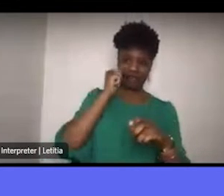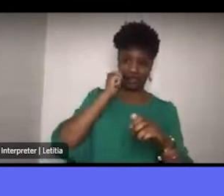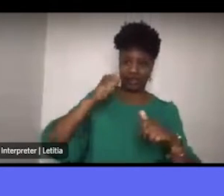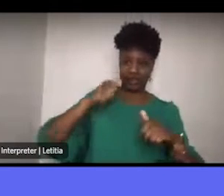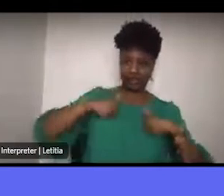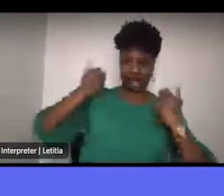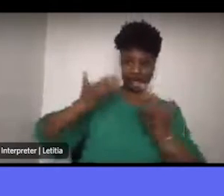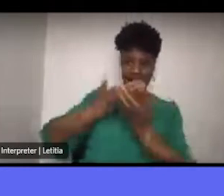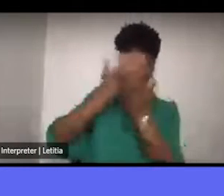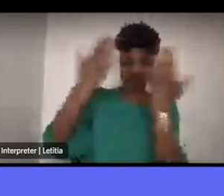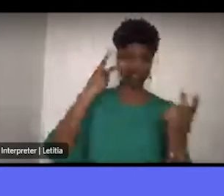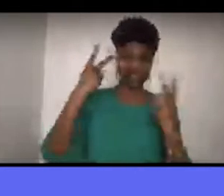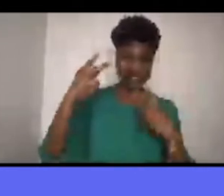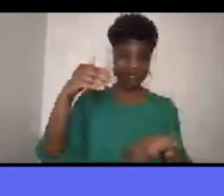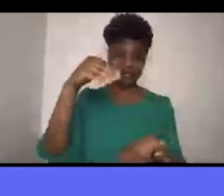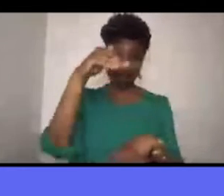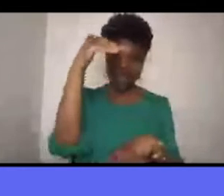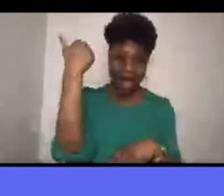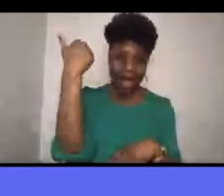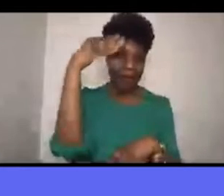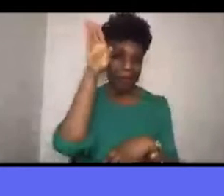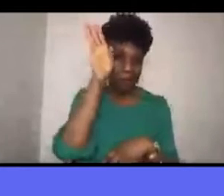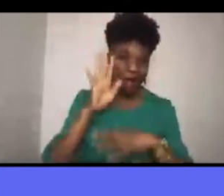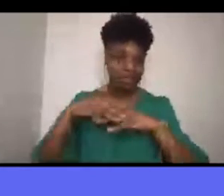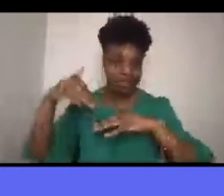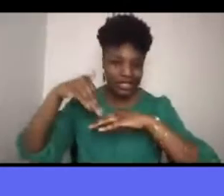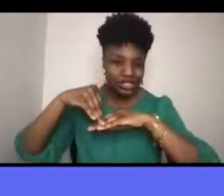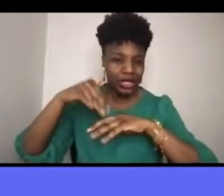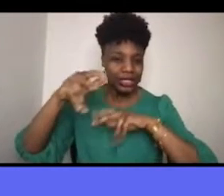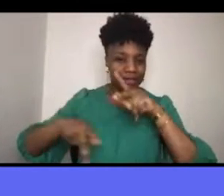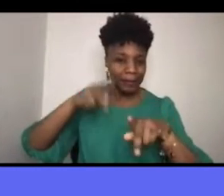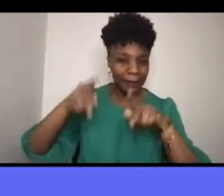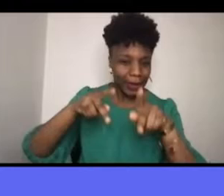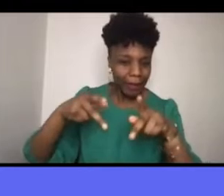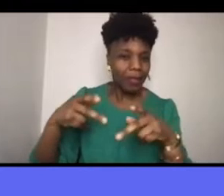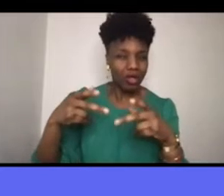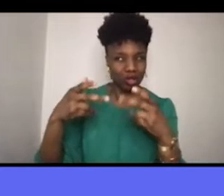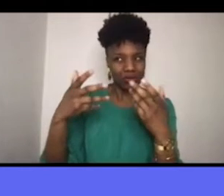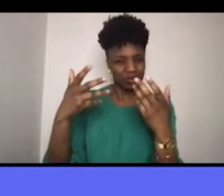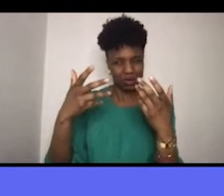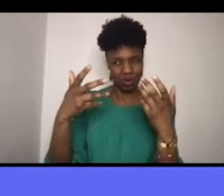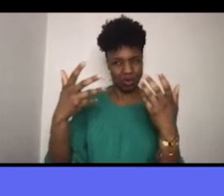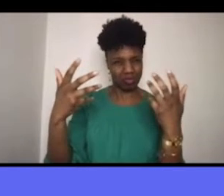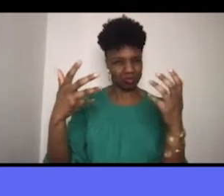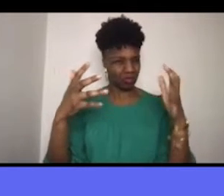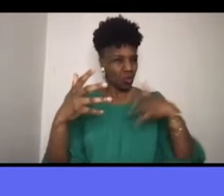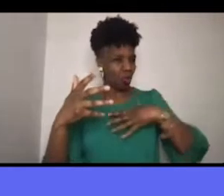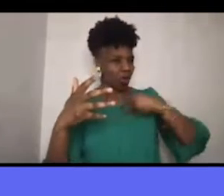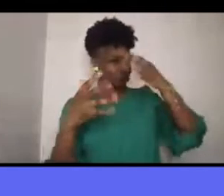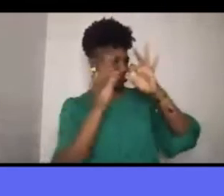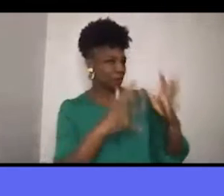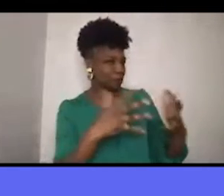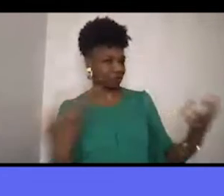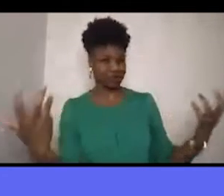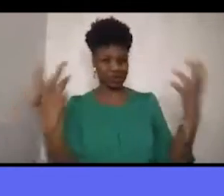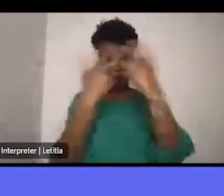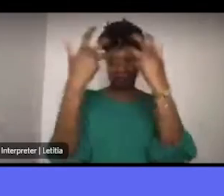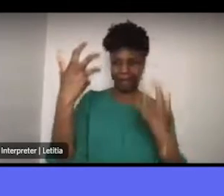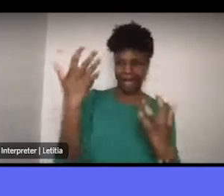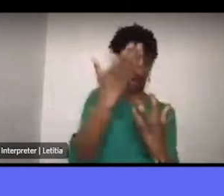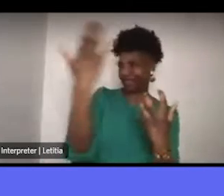ask you earlier. Like, is there racism in the sign language culture? Like, how's the